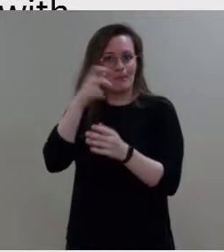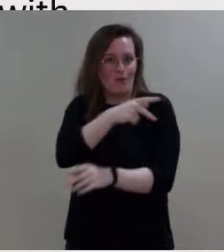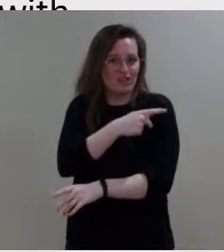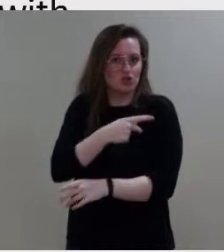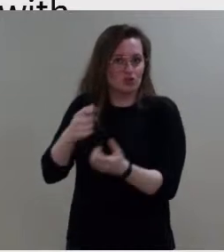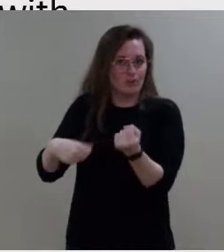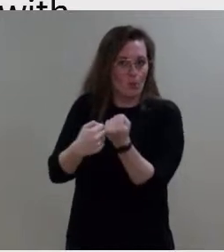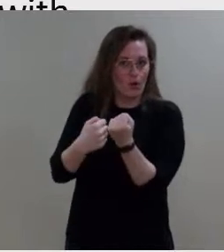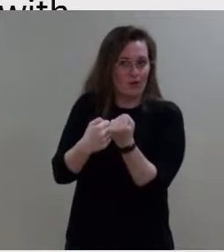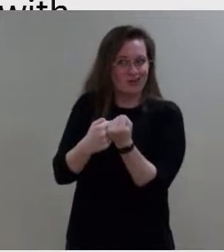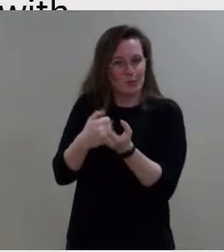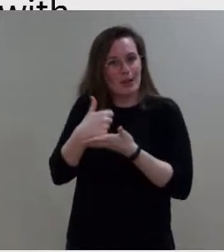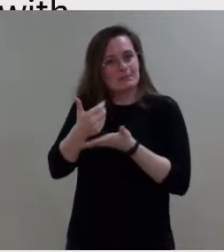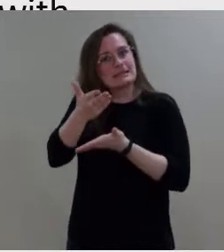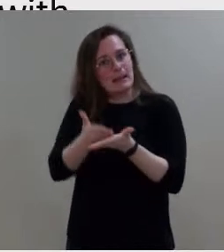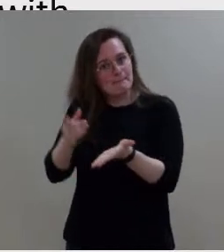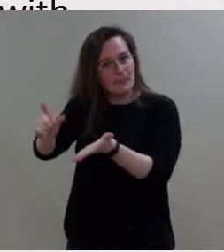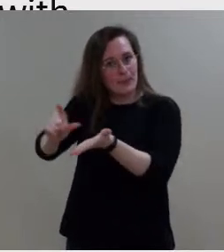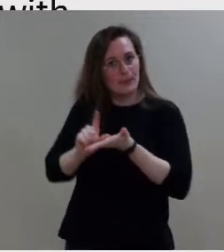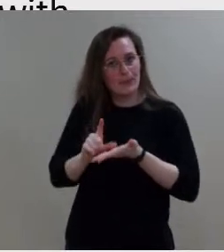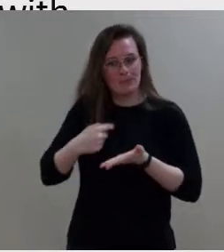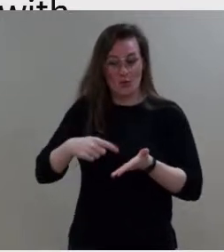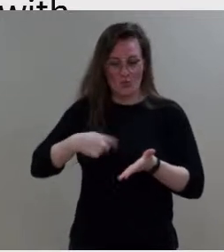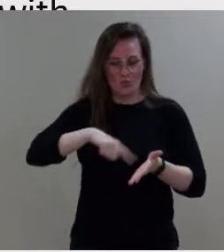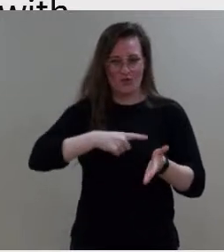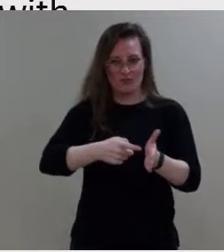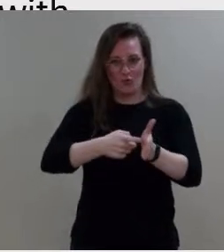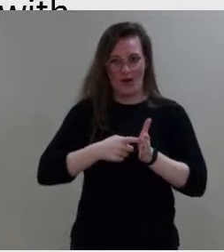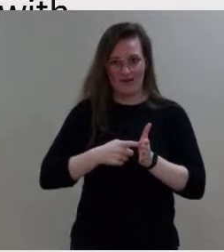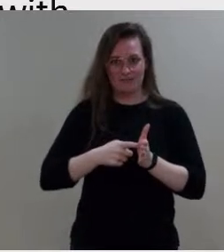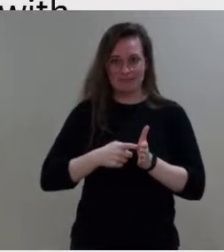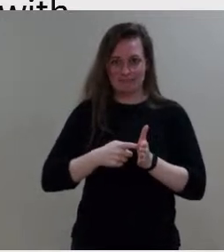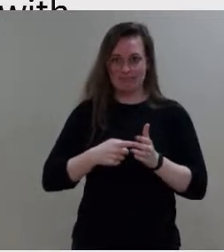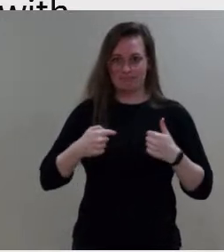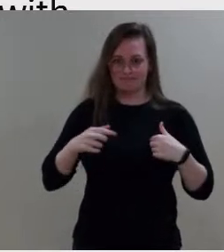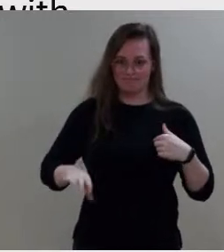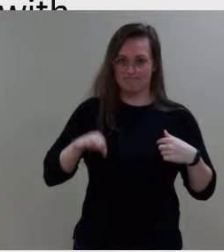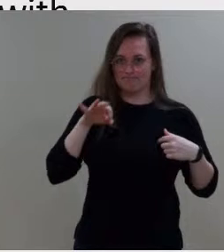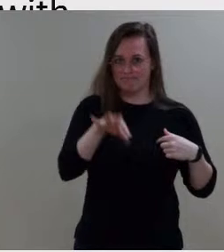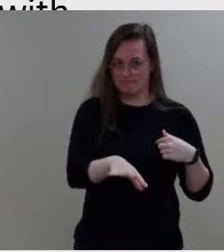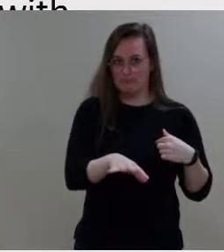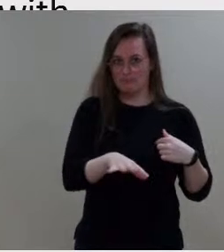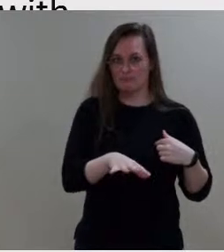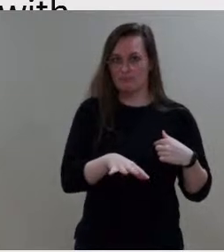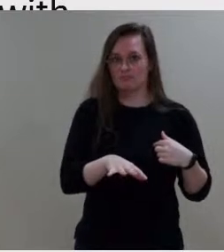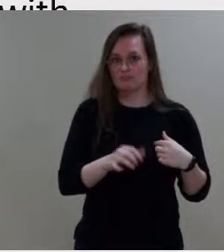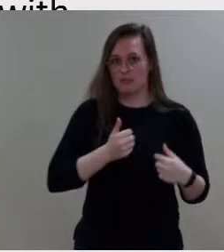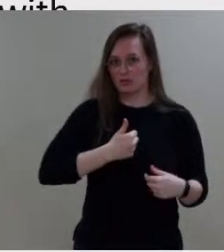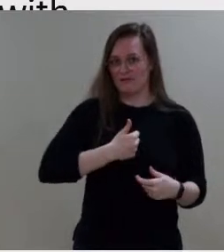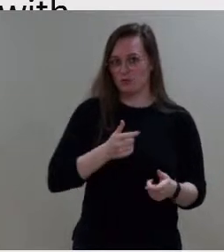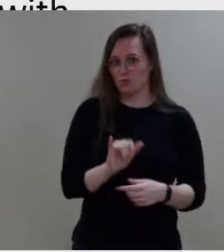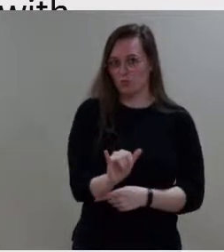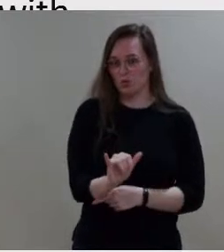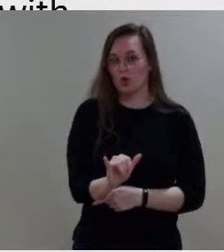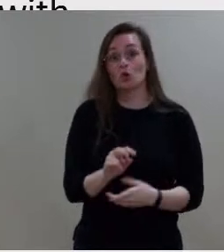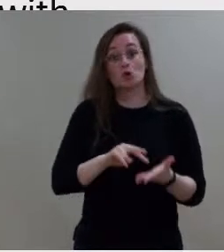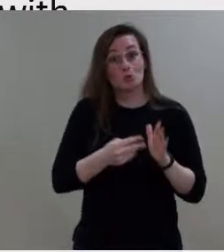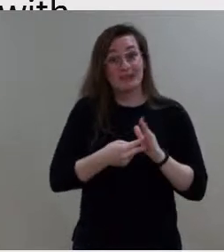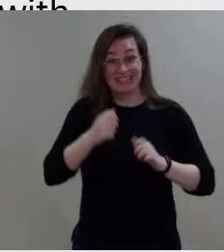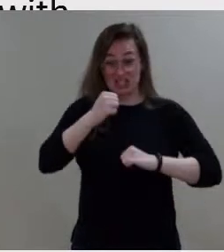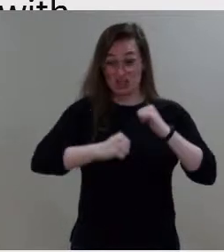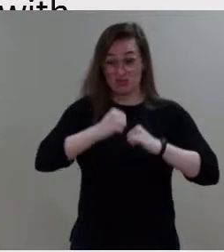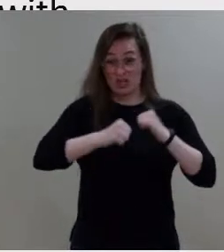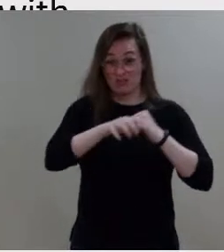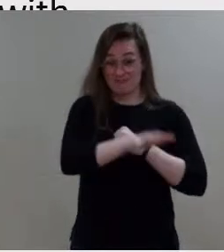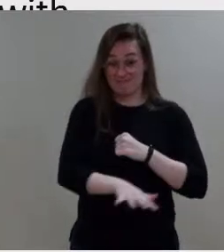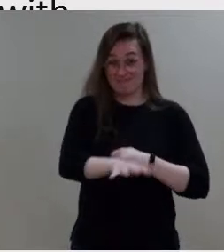will also be required to fund our portion, and it doesn't factor in any of the costs associated with construction of a